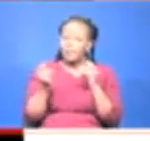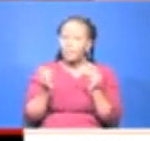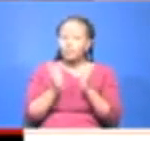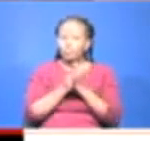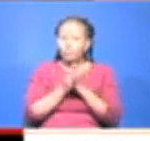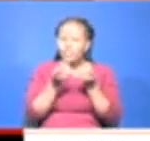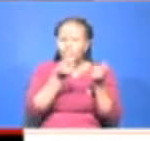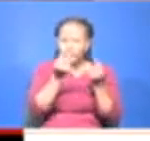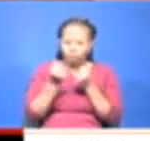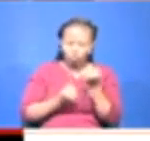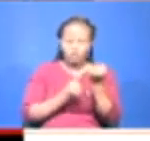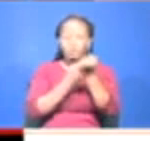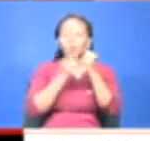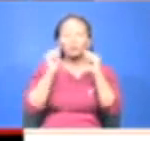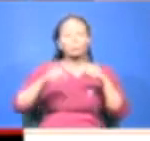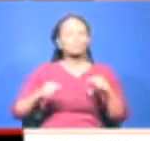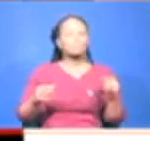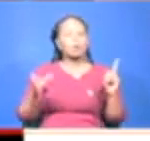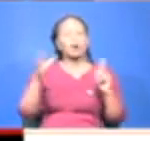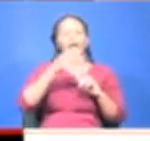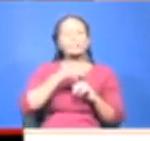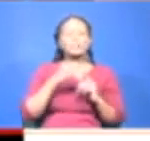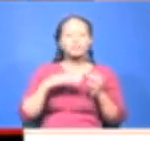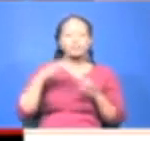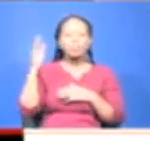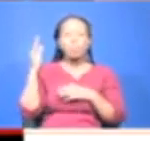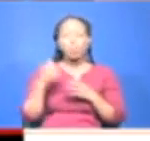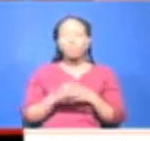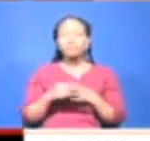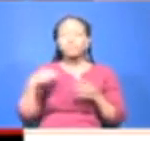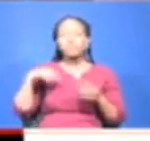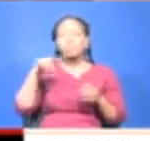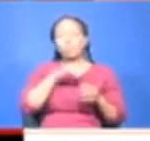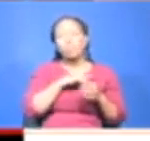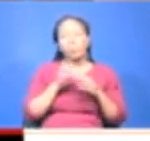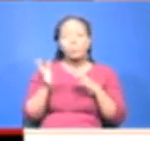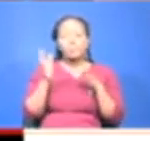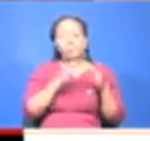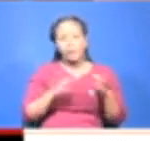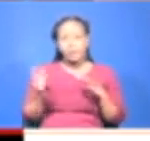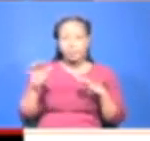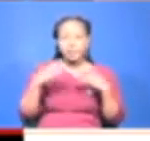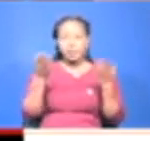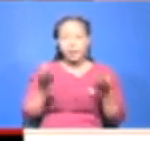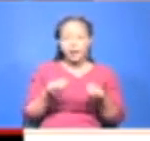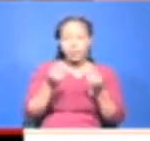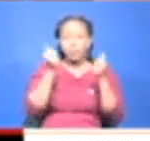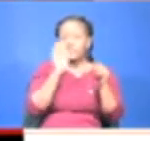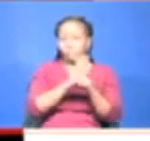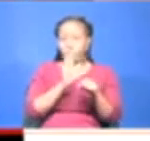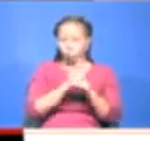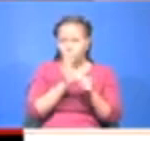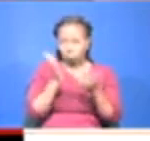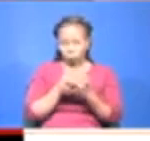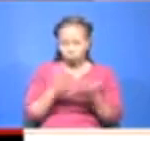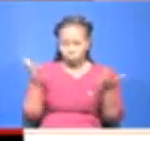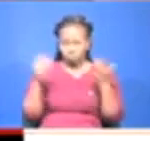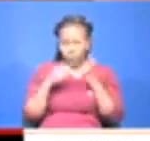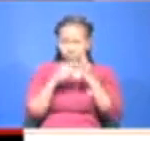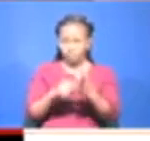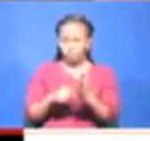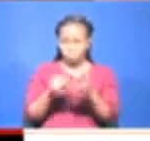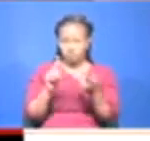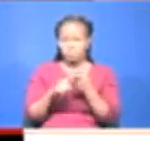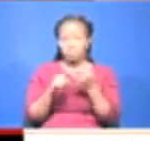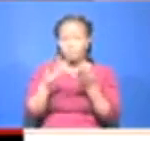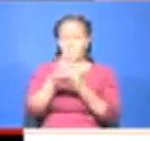far. So the Leadership Academy is a 12-week module. It will address a range of things. So the basics,